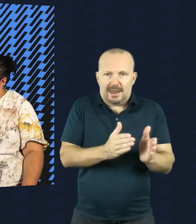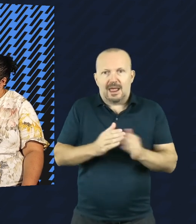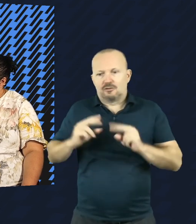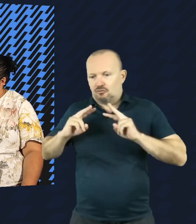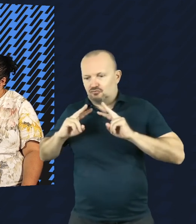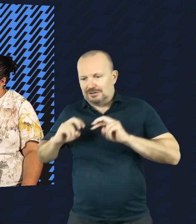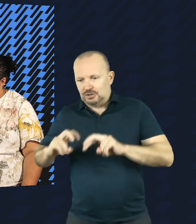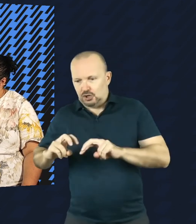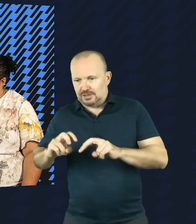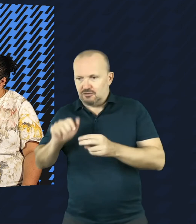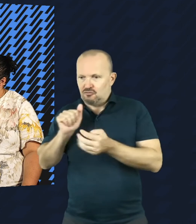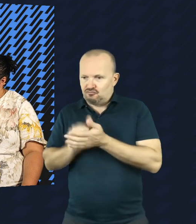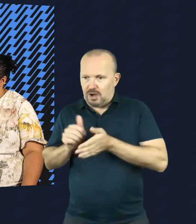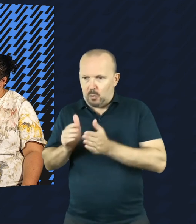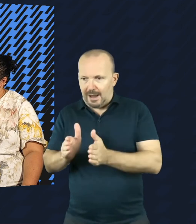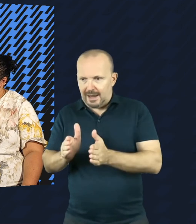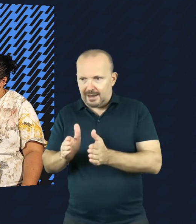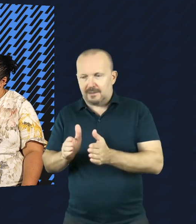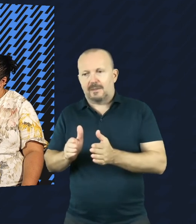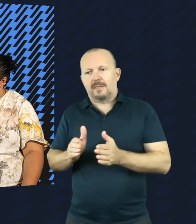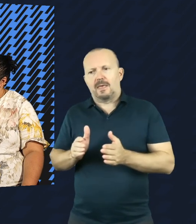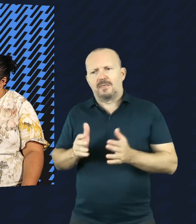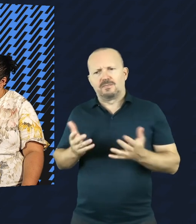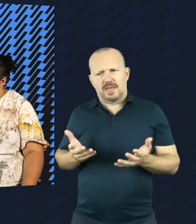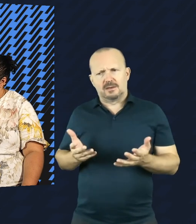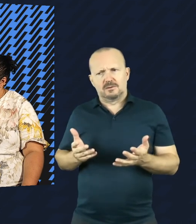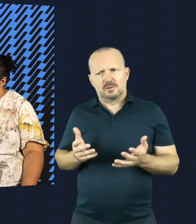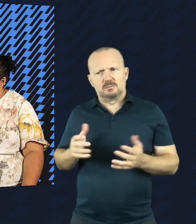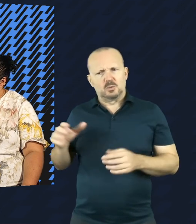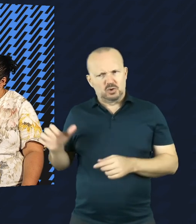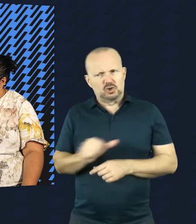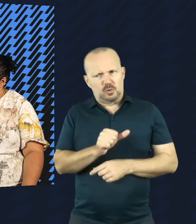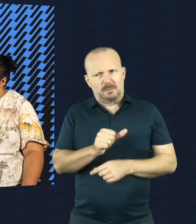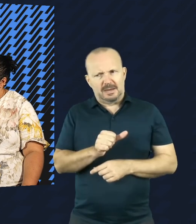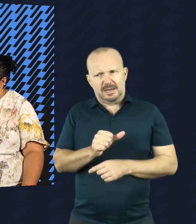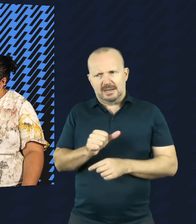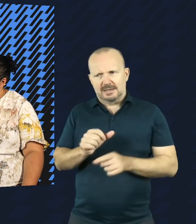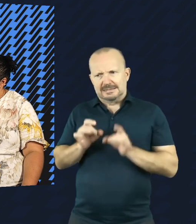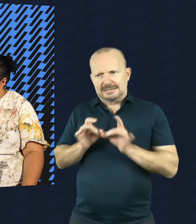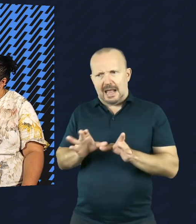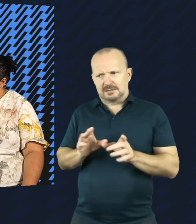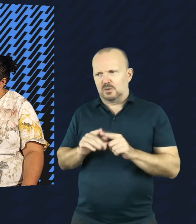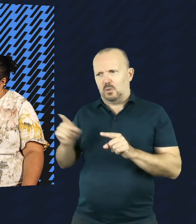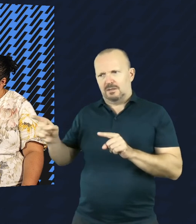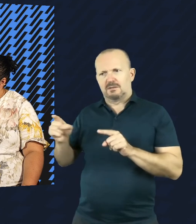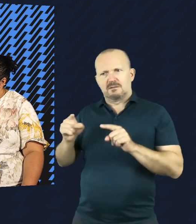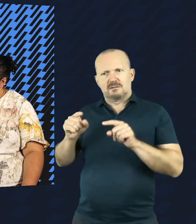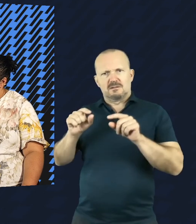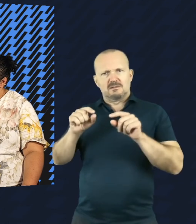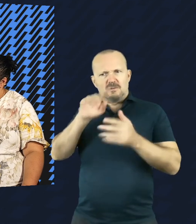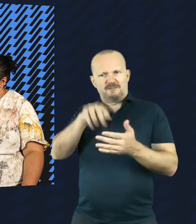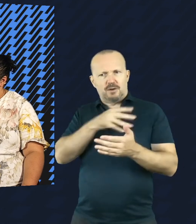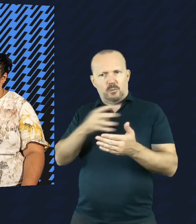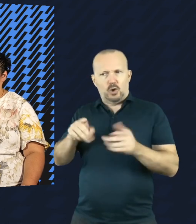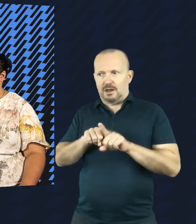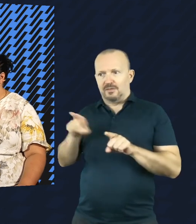and creating data, we should be starting with Ngā Tikanga and maybe reaching out to you. Would that be